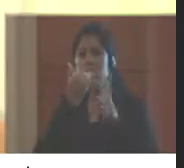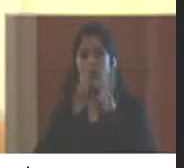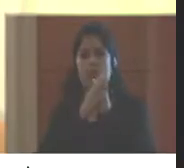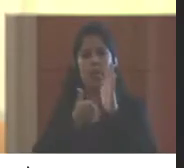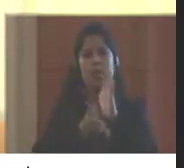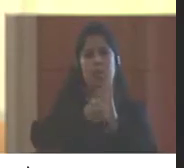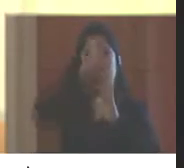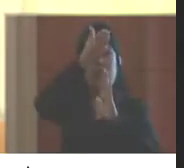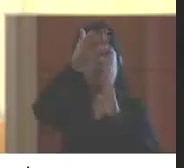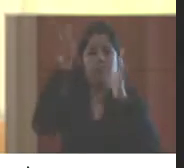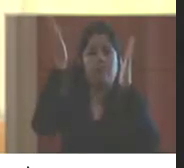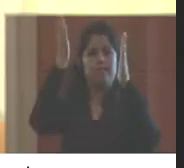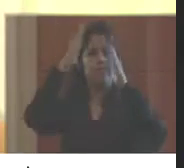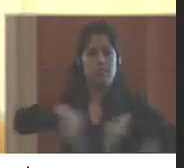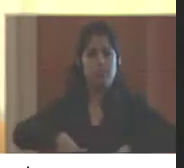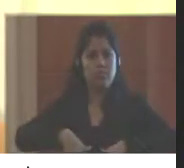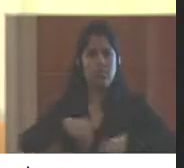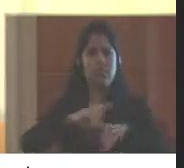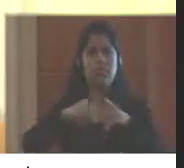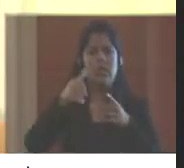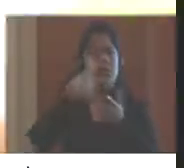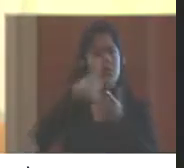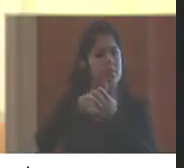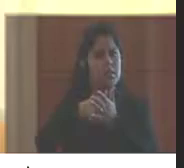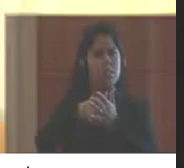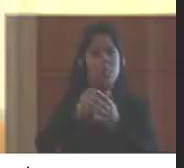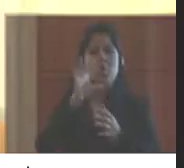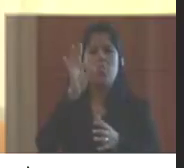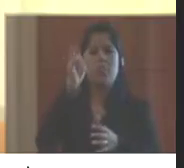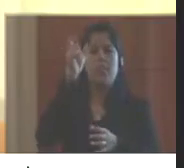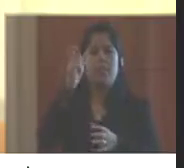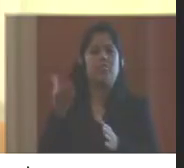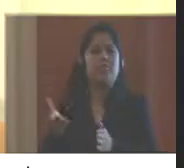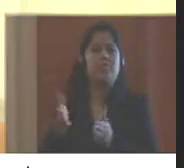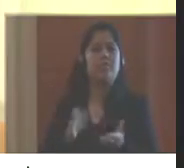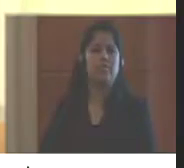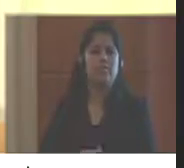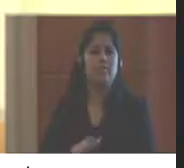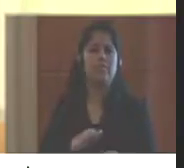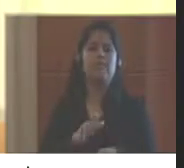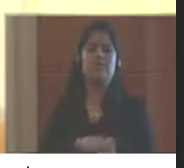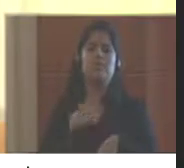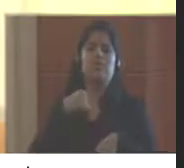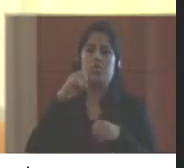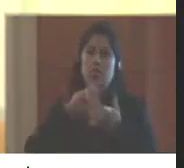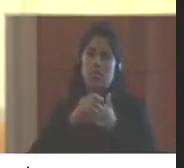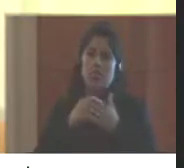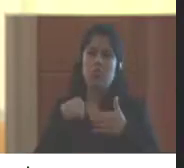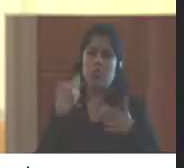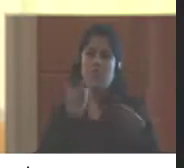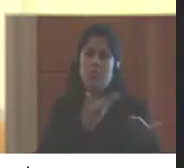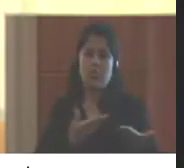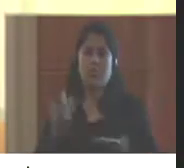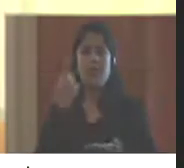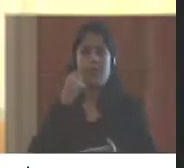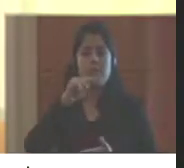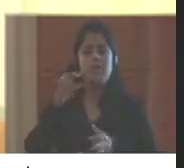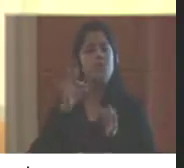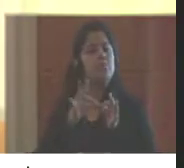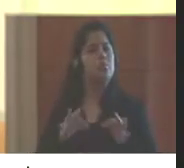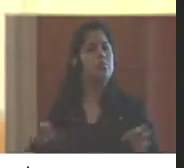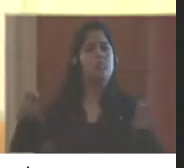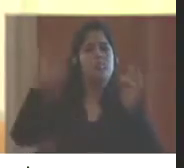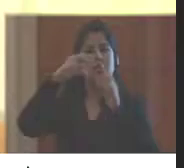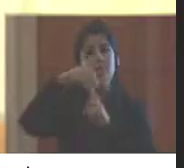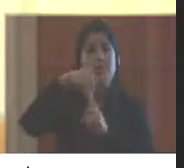and a wall collapsed, and right there and then killed 9 firefighters. So I would like to